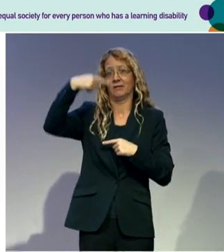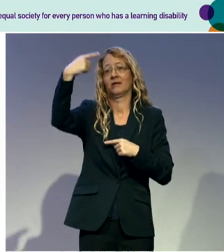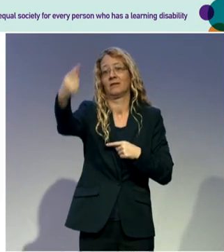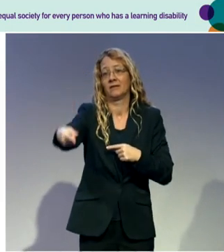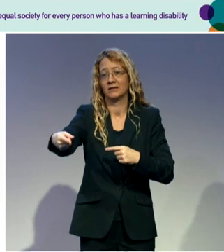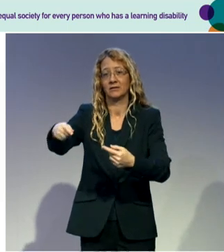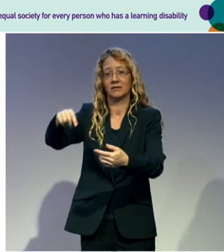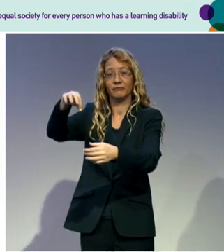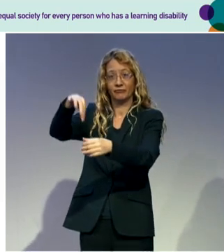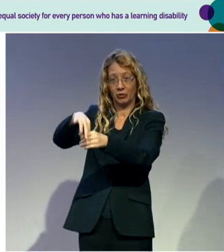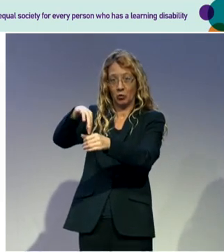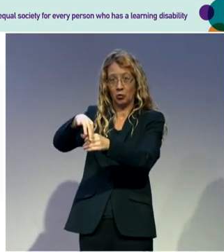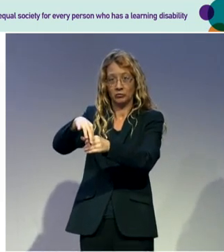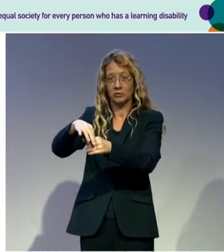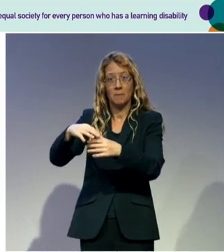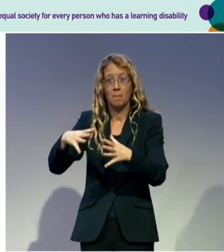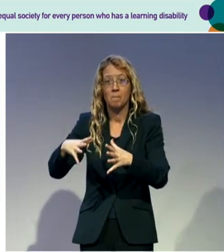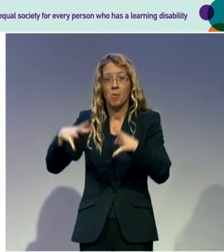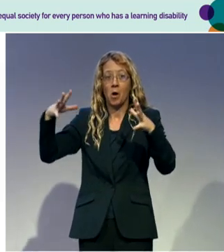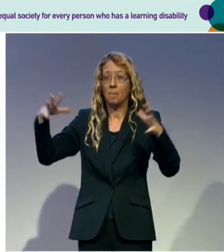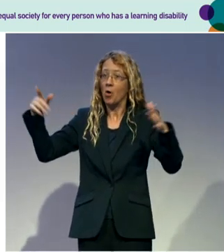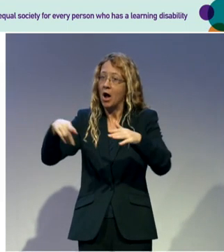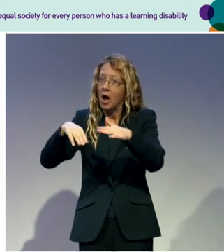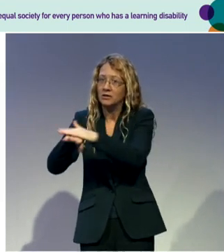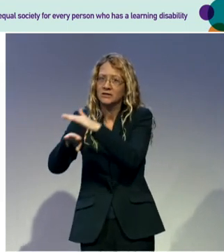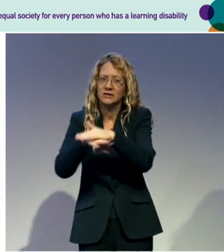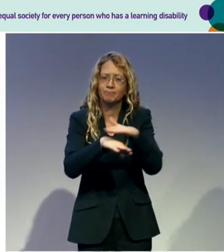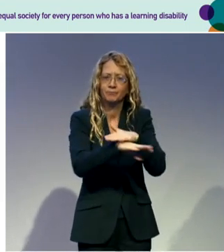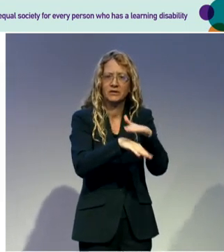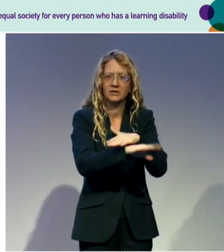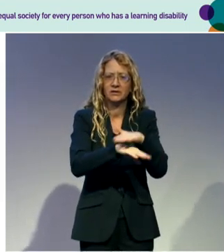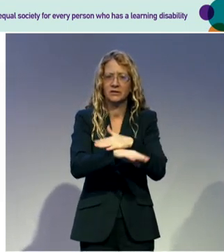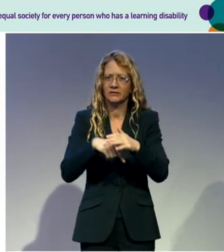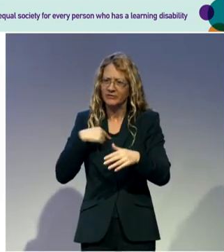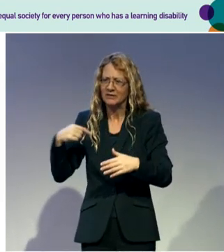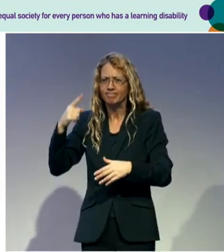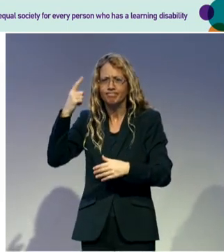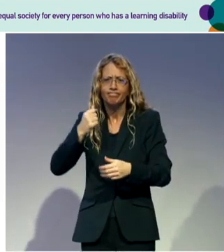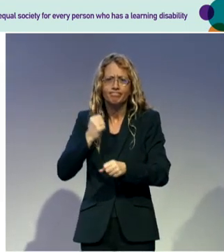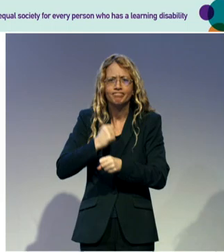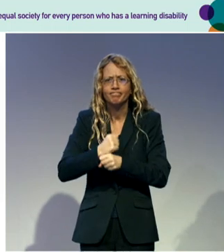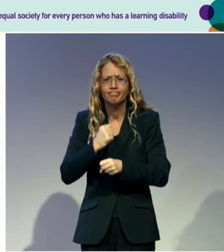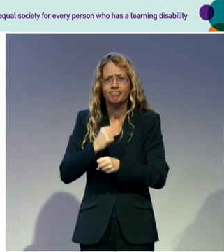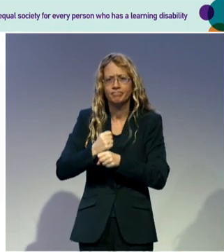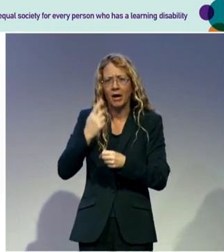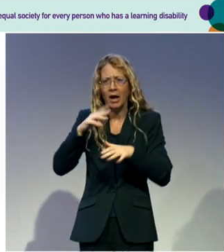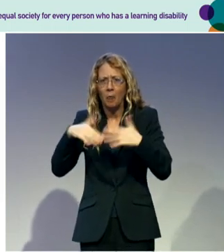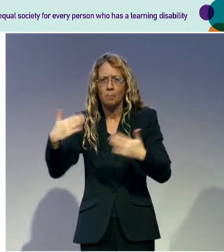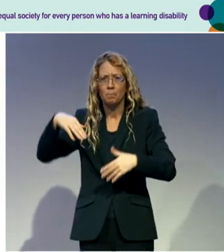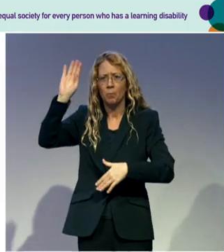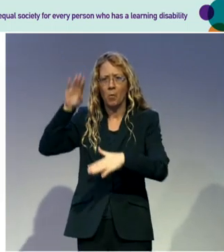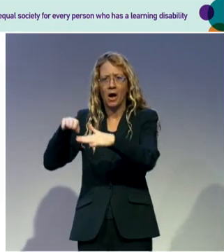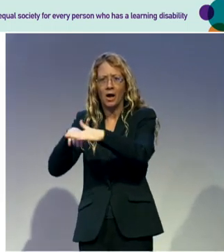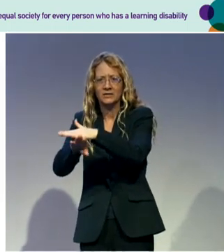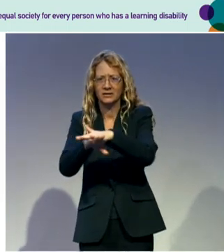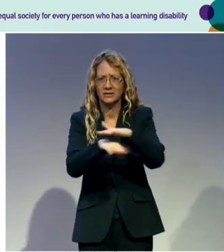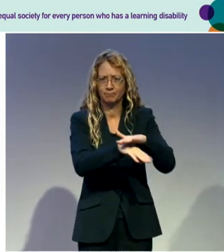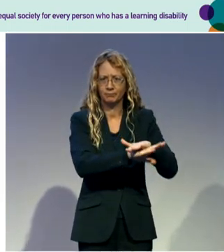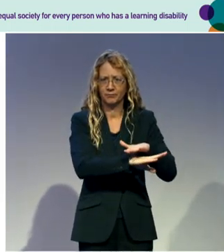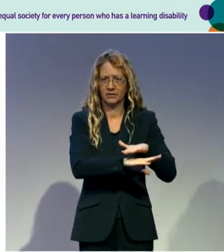delighted to be here sharing it today. Beyond that, through Enable the Vote, our ACE network has become more politically aware and